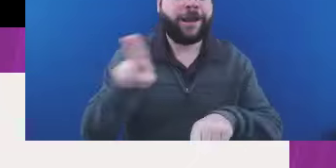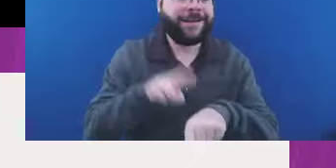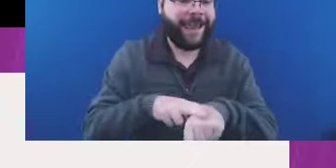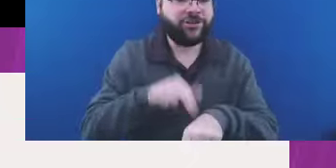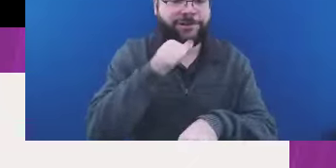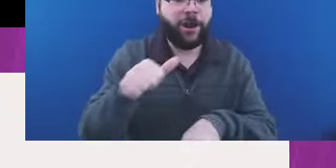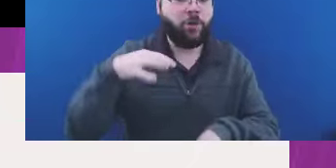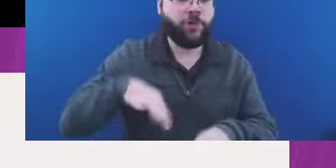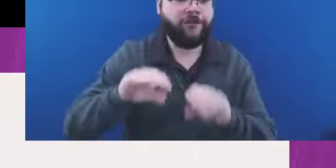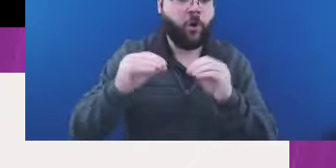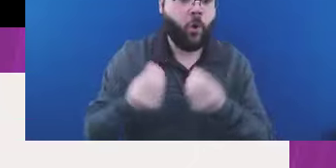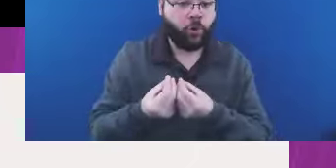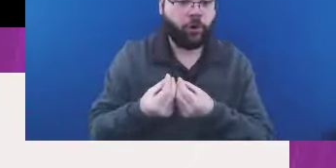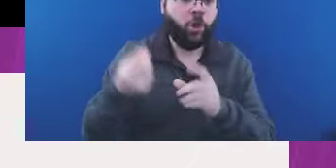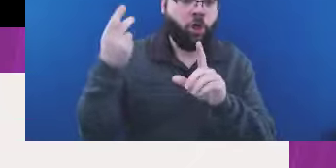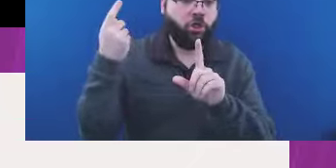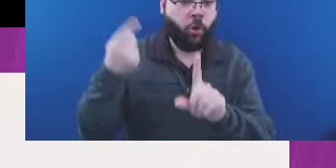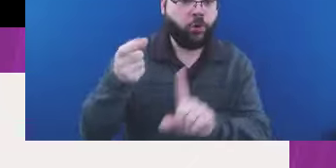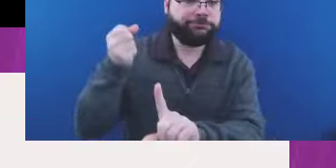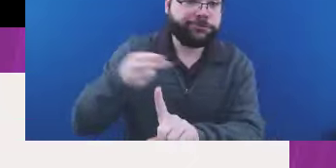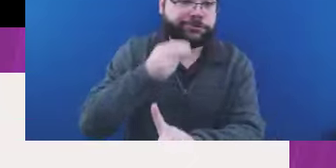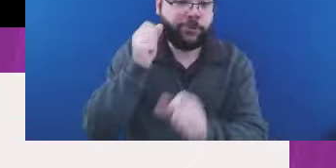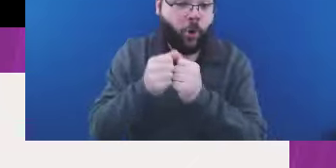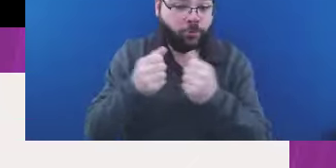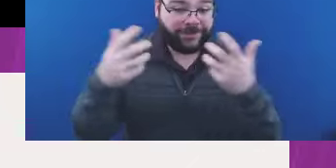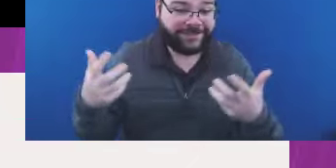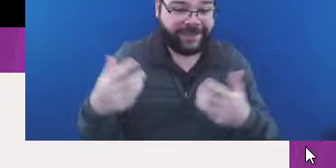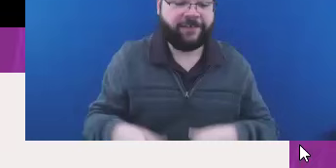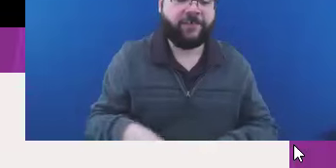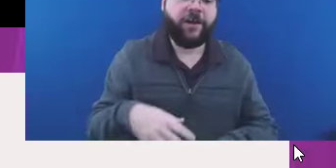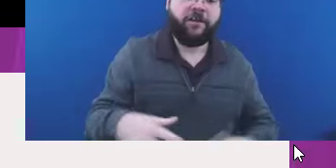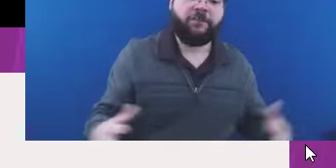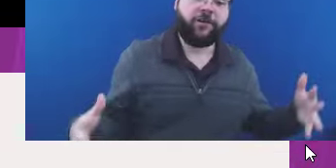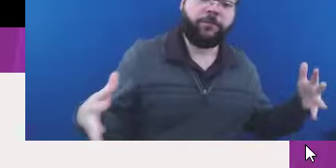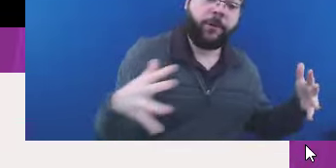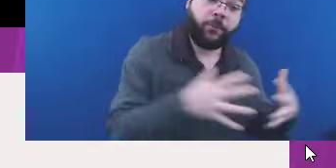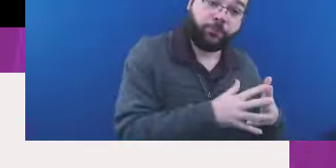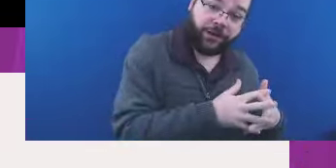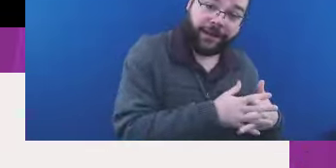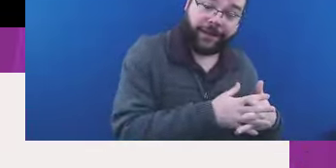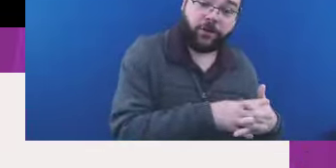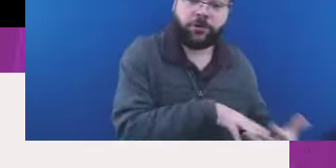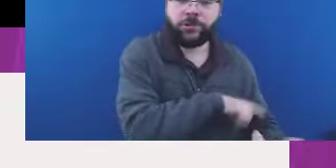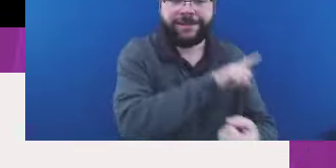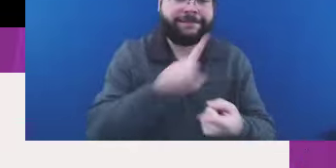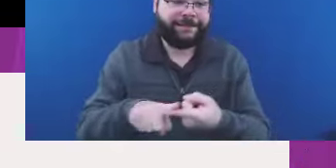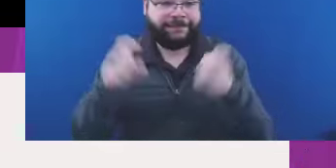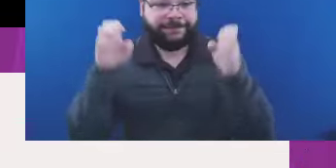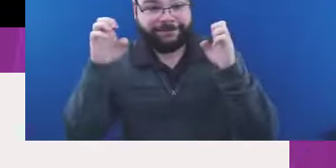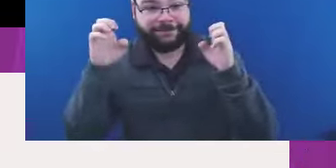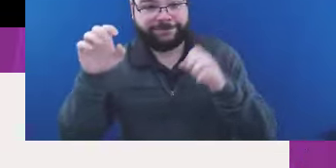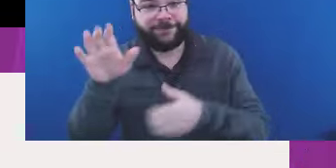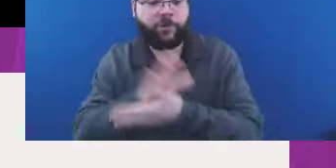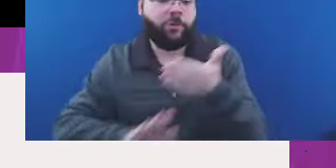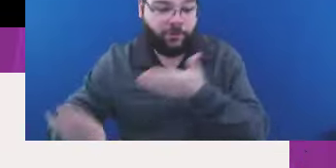to overcome homelessness through education, all the way from prenatal to post-secondary. And we do this by